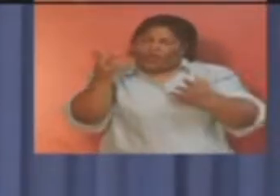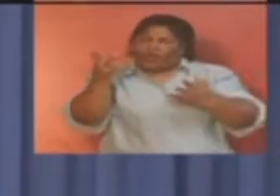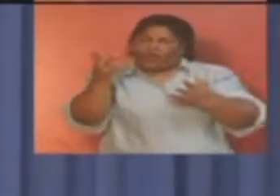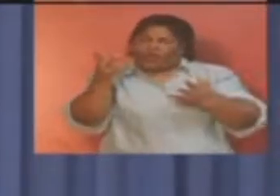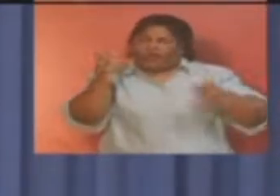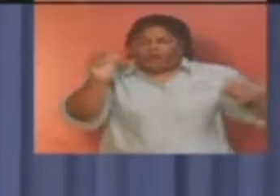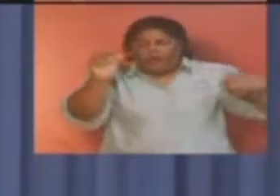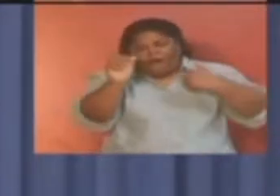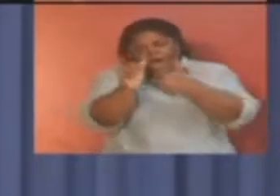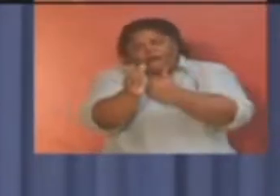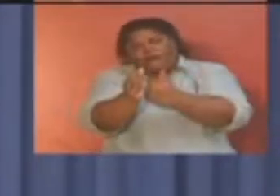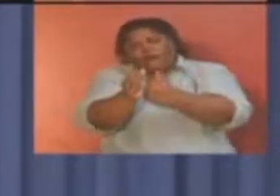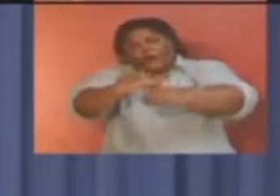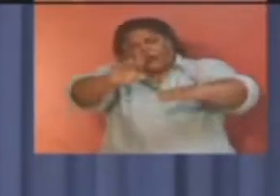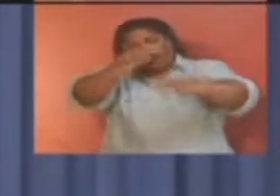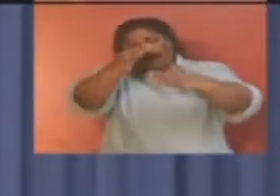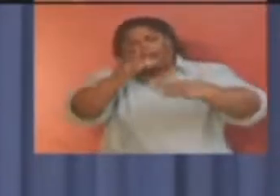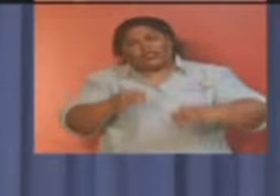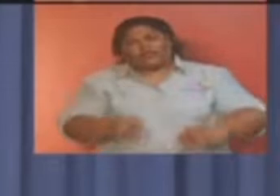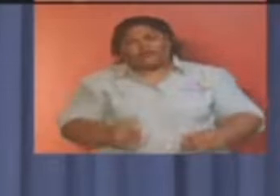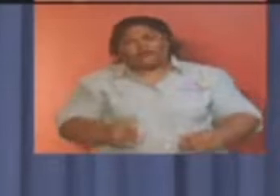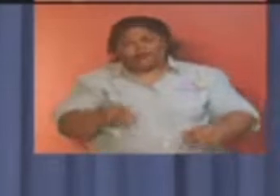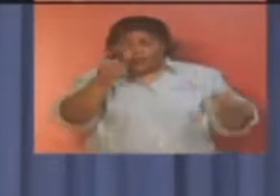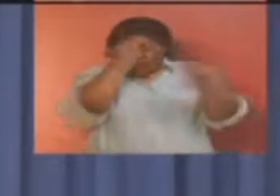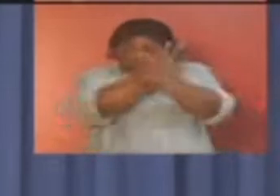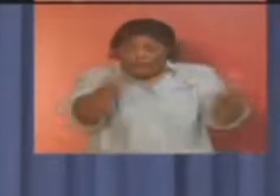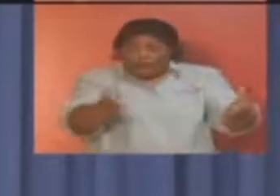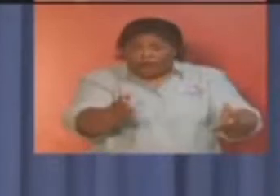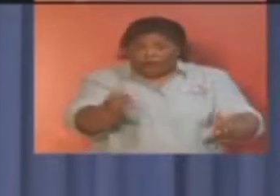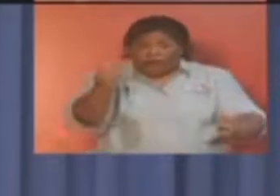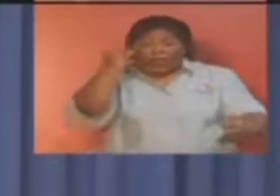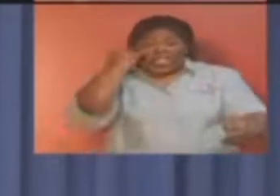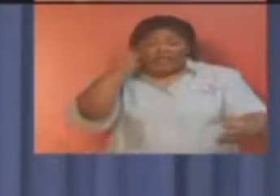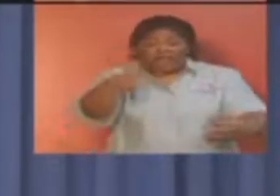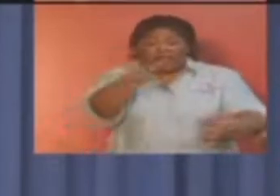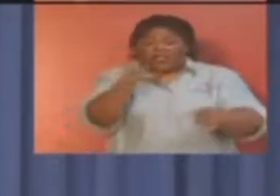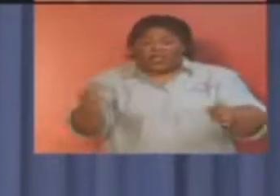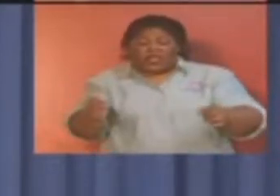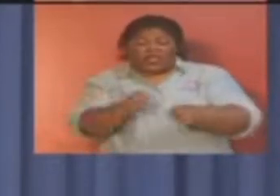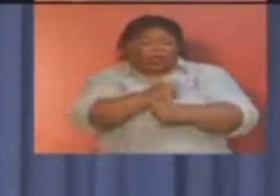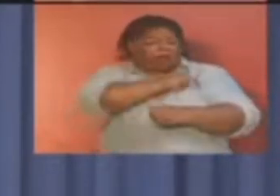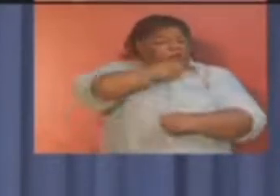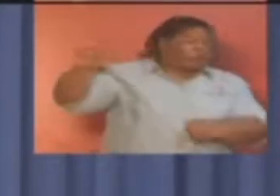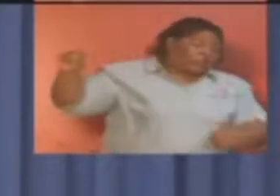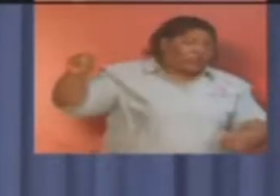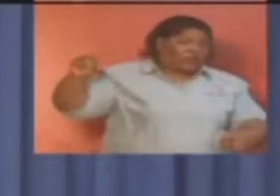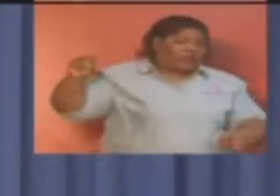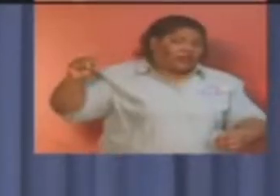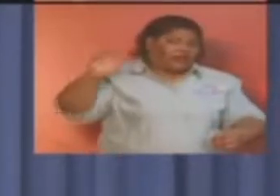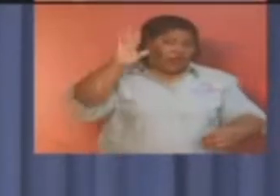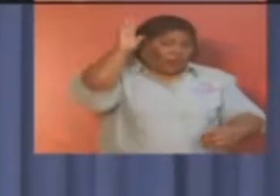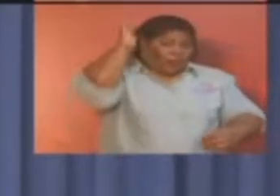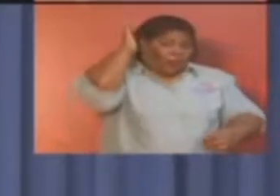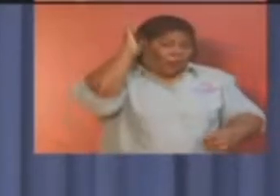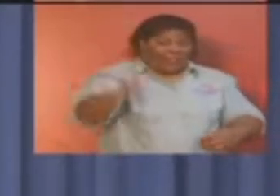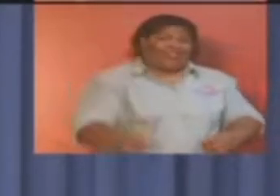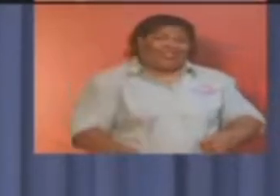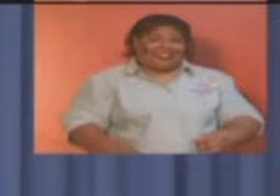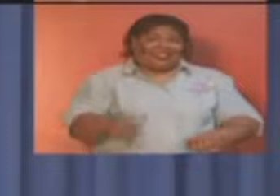Encourage the population that bad behavior has a consequence. Otherwise, the price that we are going to